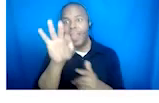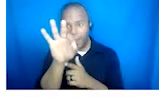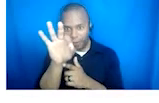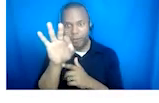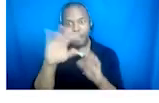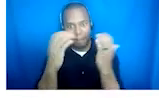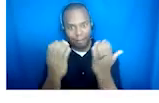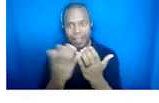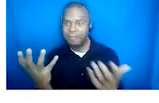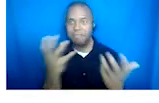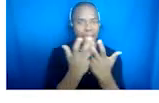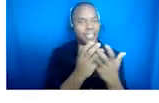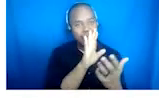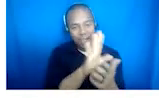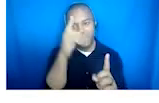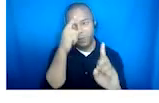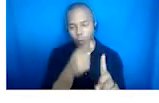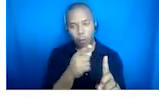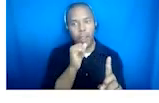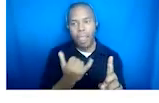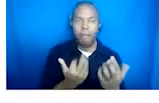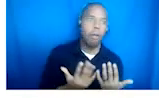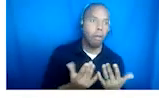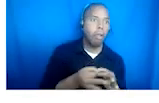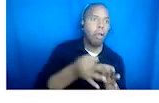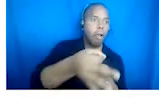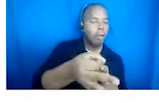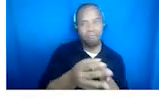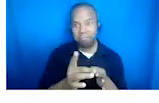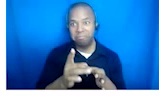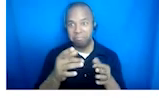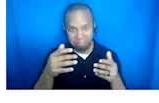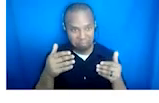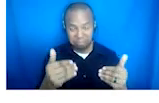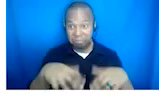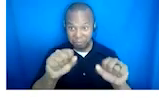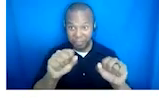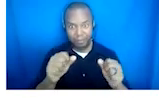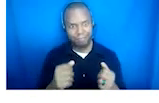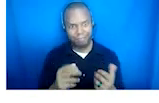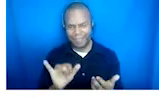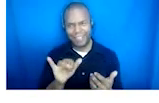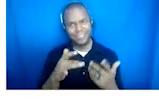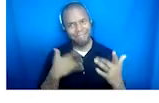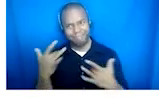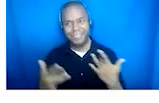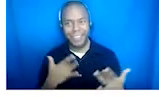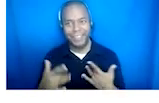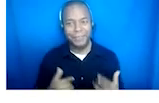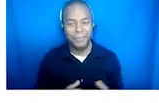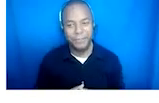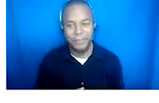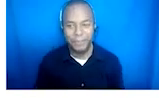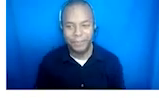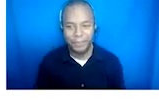his academic goals without holding him back. So that's pretty exciting. Jody,